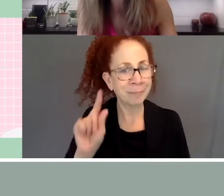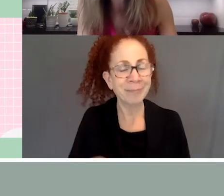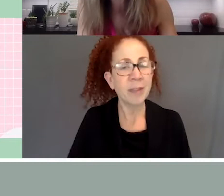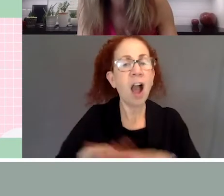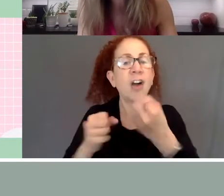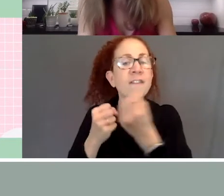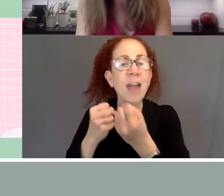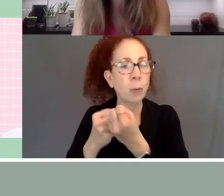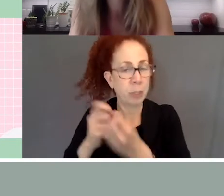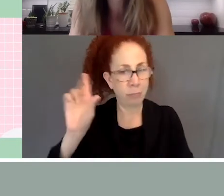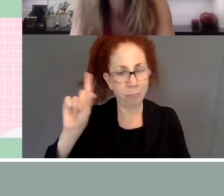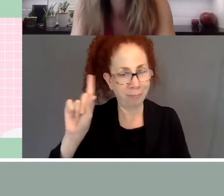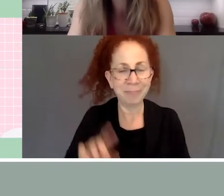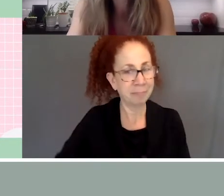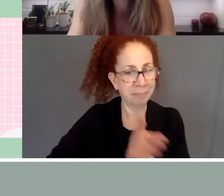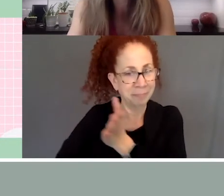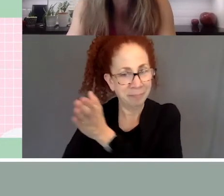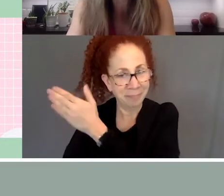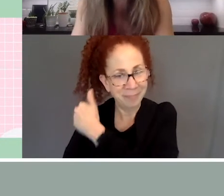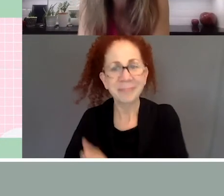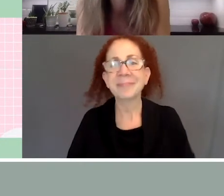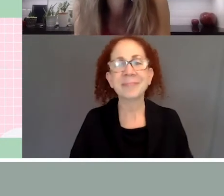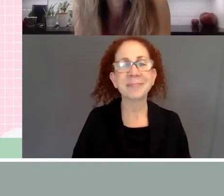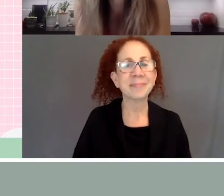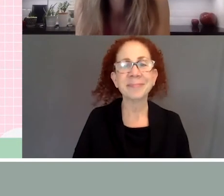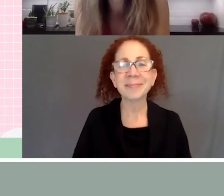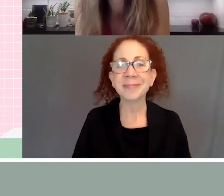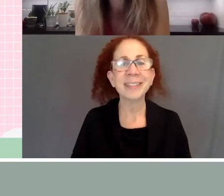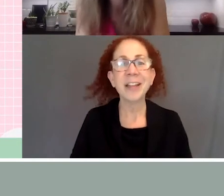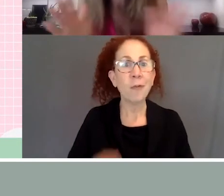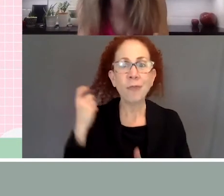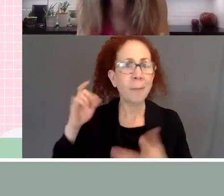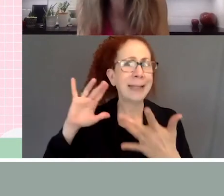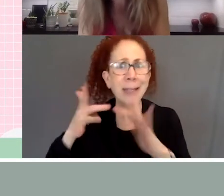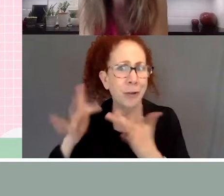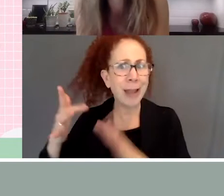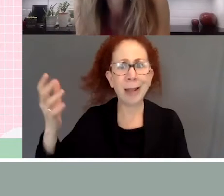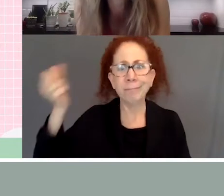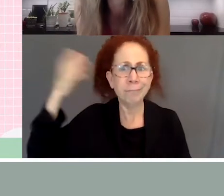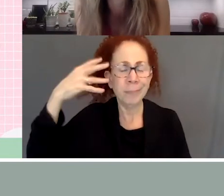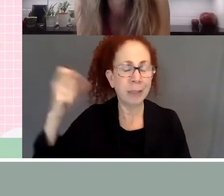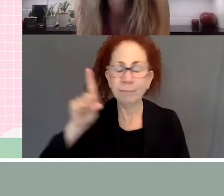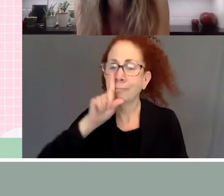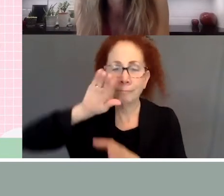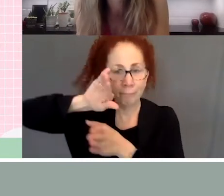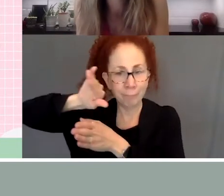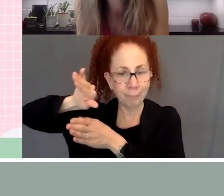unfounded naysayers that kind of come from rampant internet information